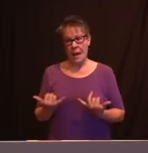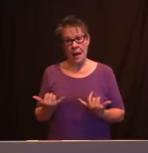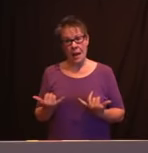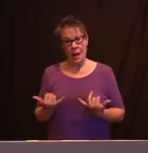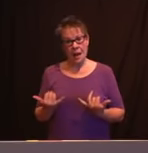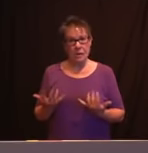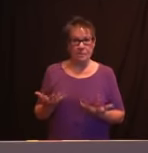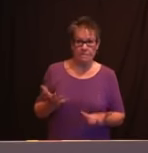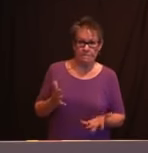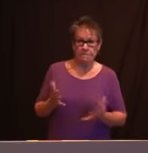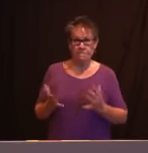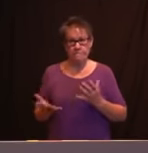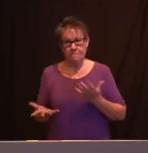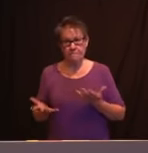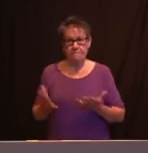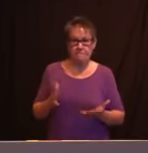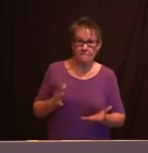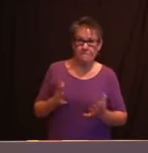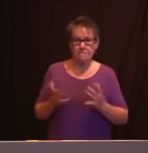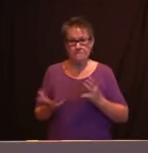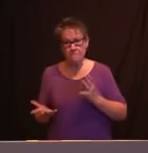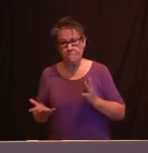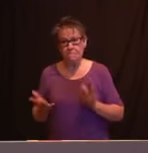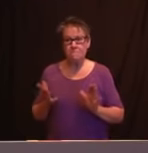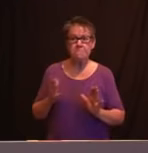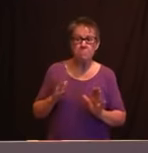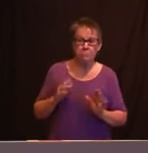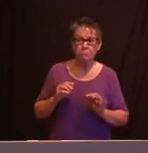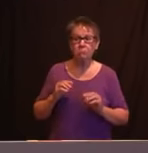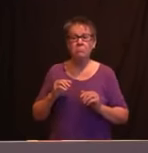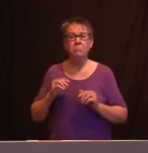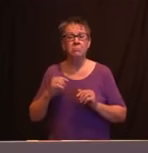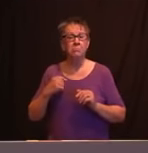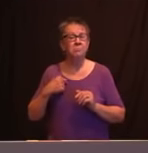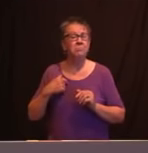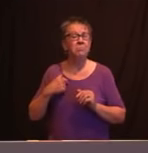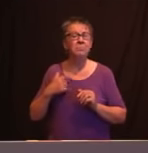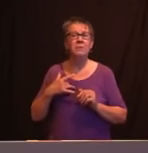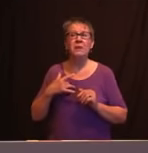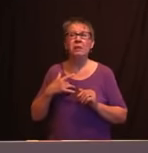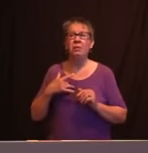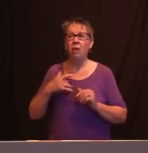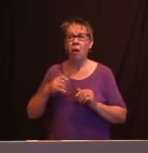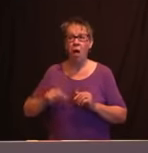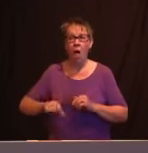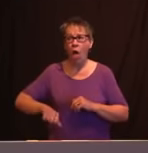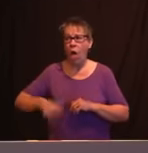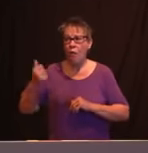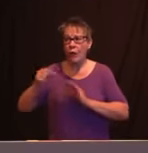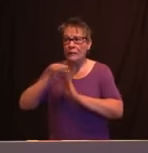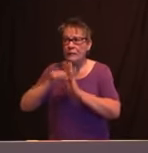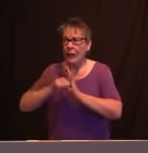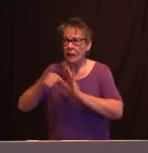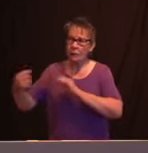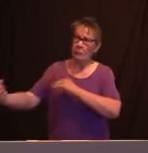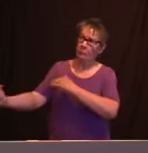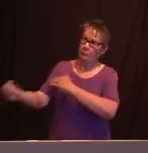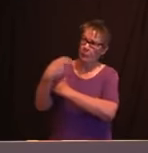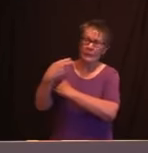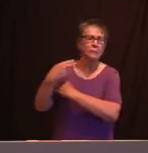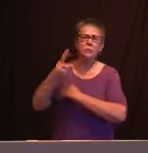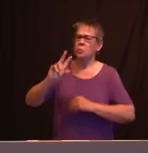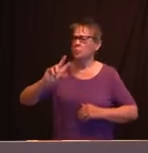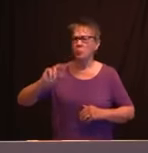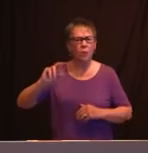state has put more PPE, sourced it, and put it to work than New Jersey. I'm pretty confident we're #1 in the nation, but we're still